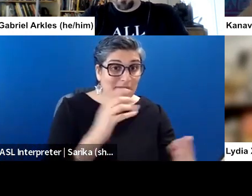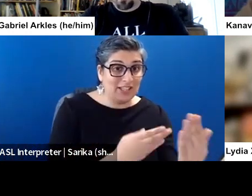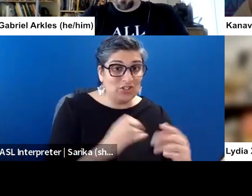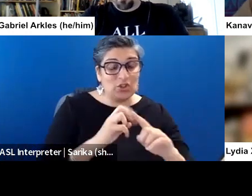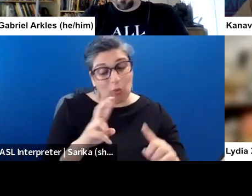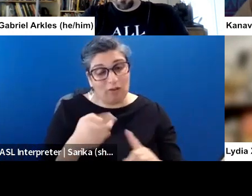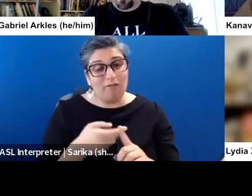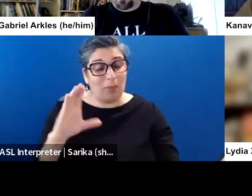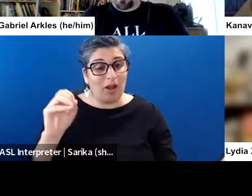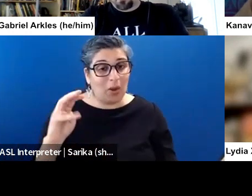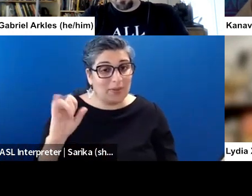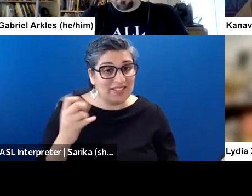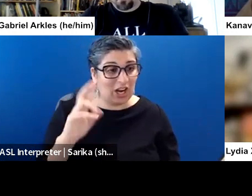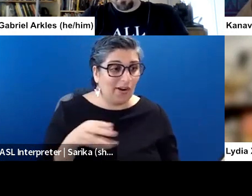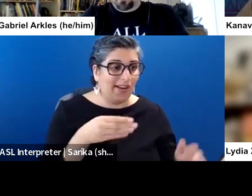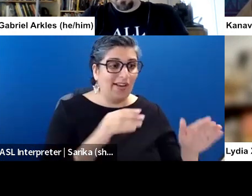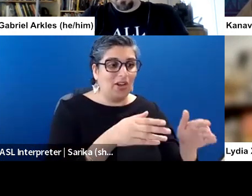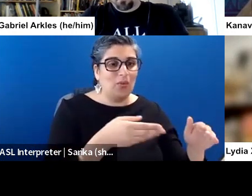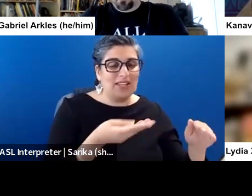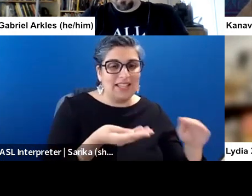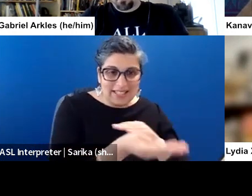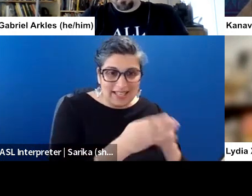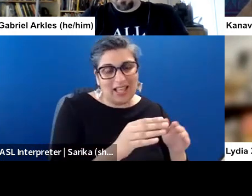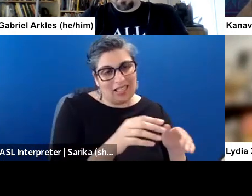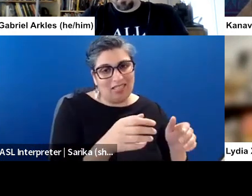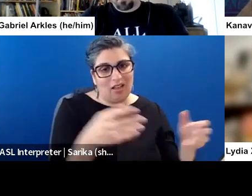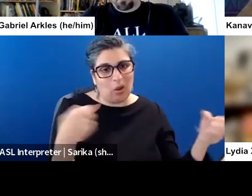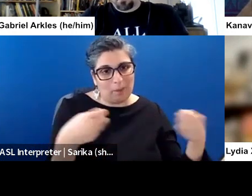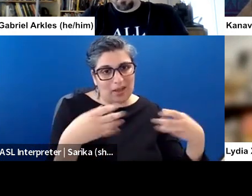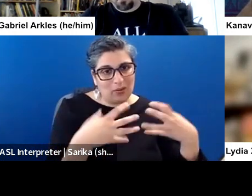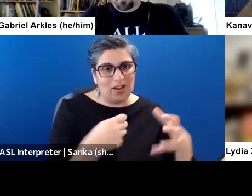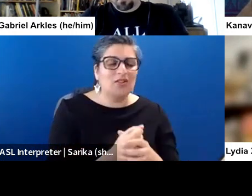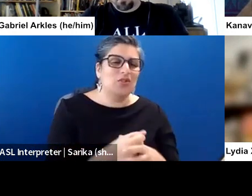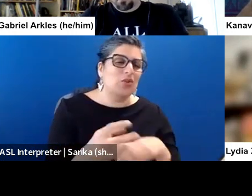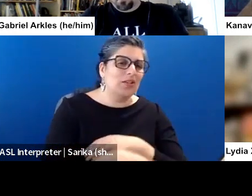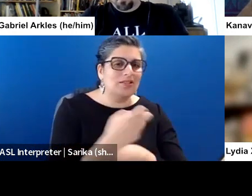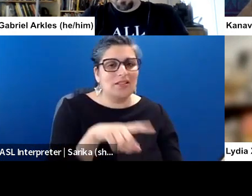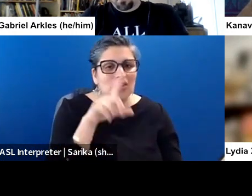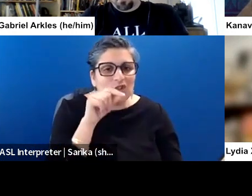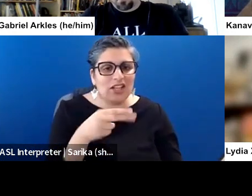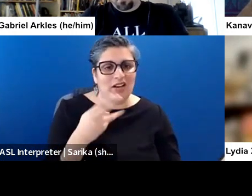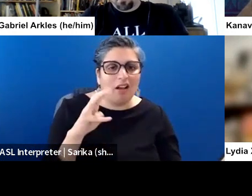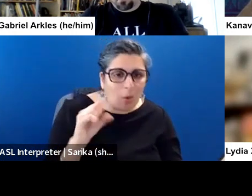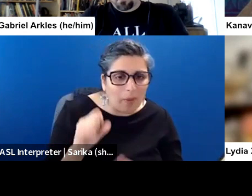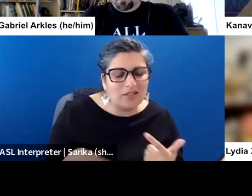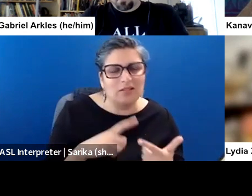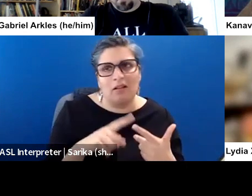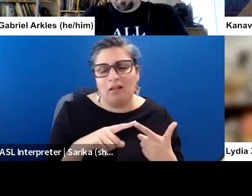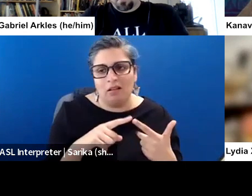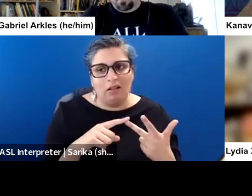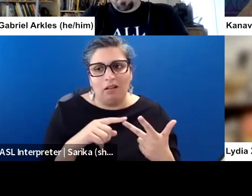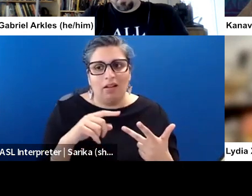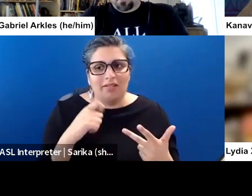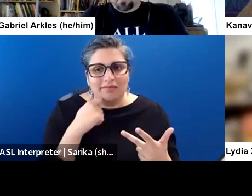is to one, show how we've been denied access to good food. So you could steal chicken, you could steal hummus, you could steal onions